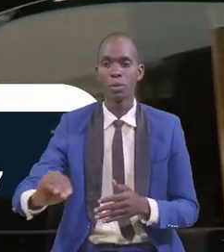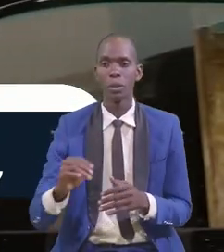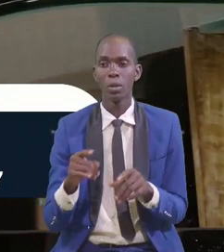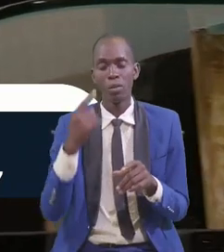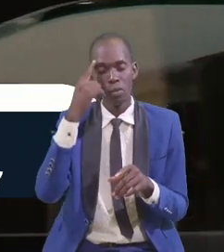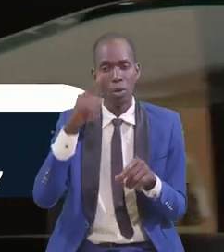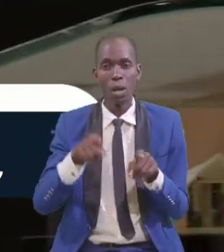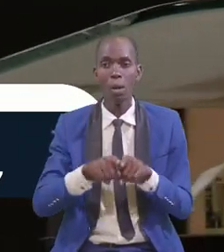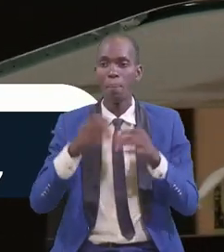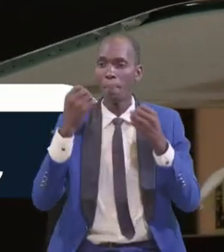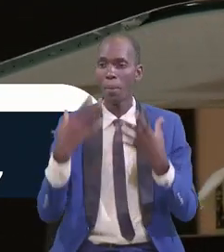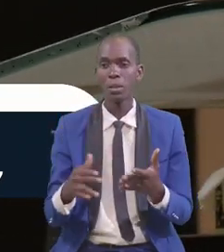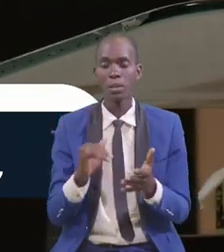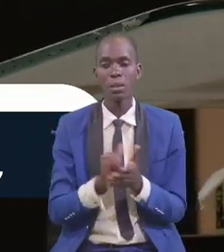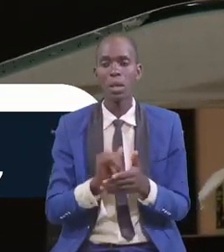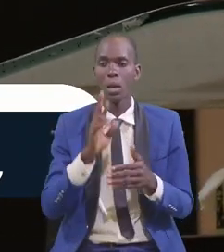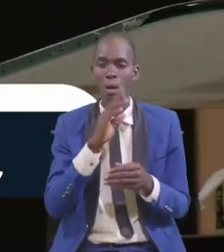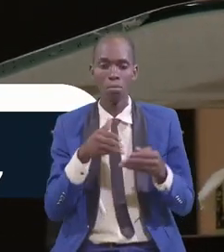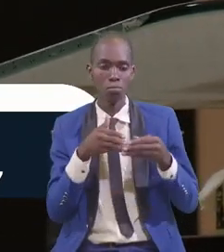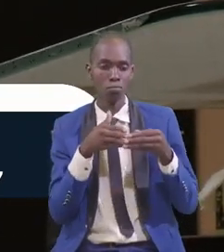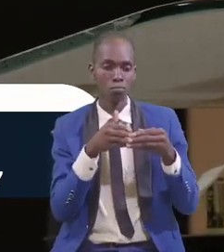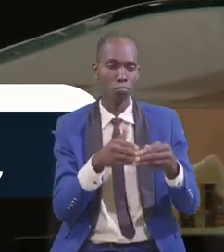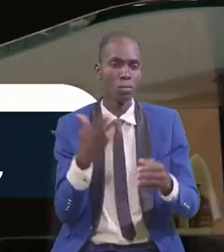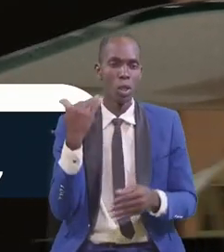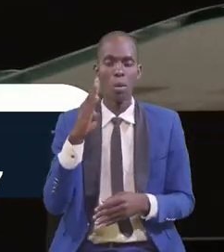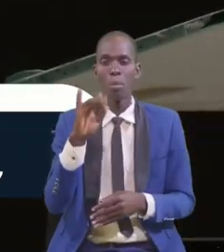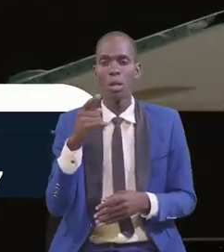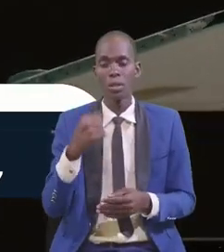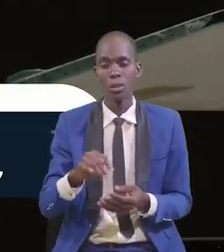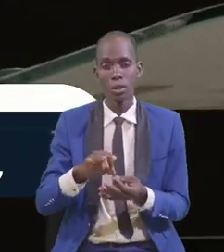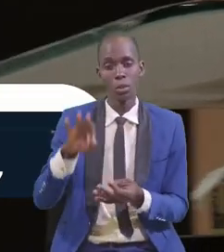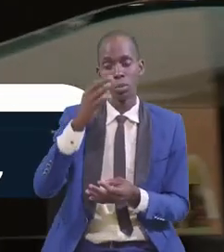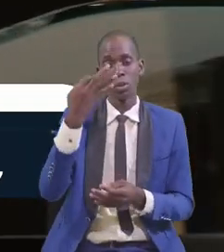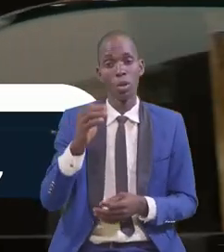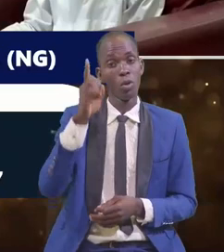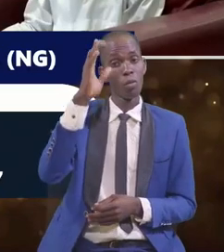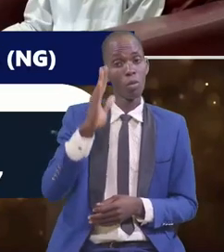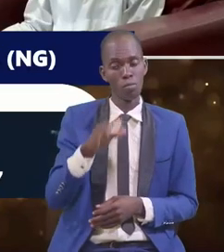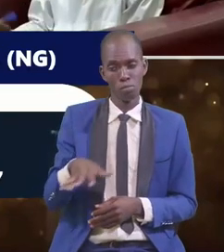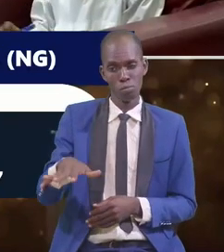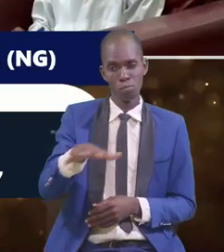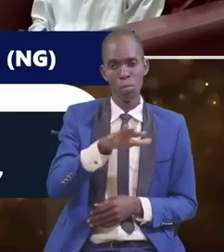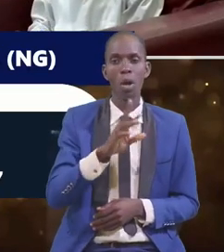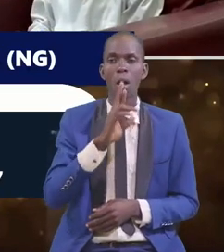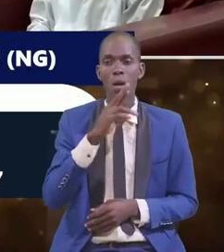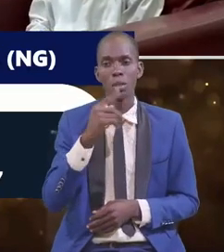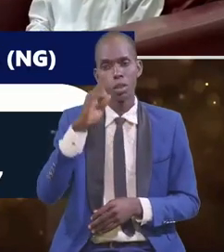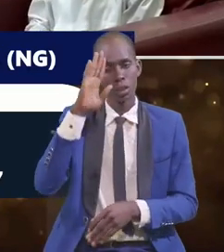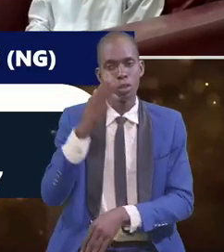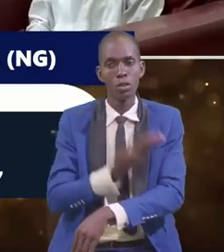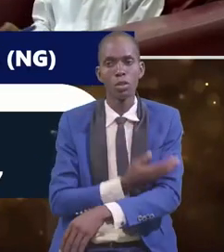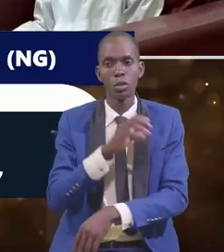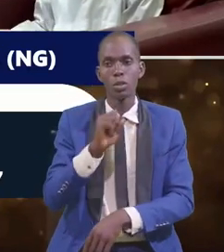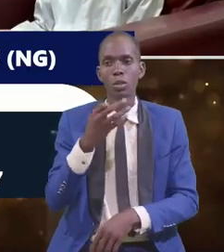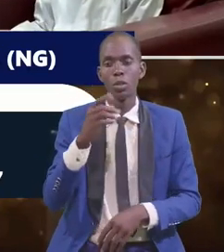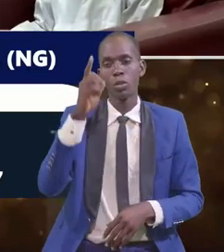many as are led of the Spirit of God, they are the sons of God. He has the